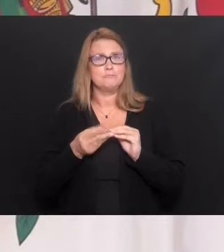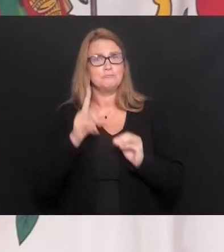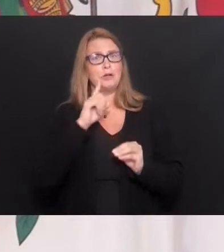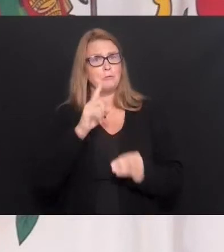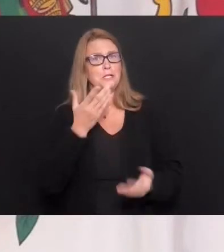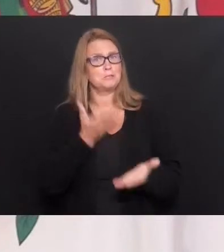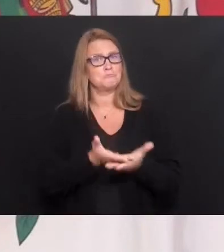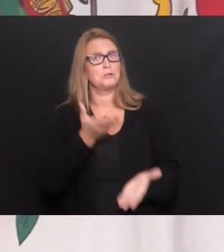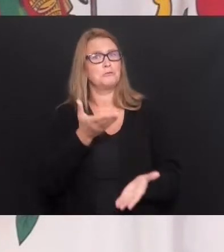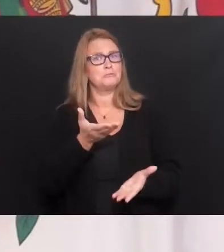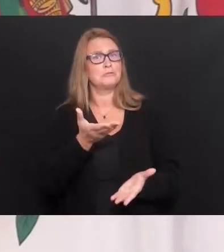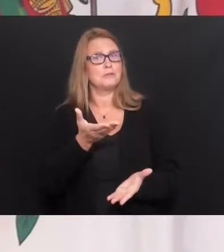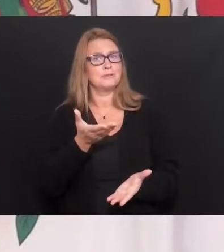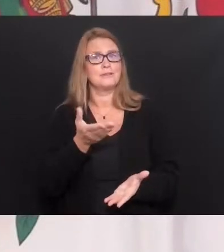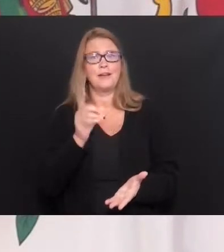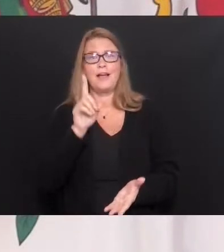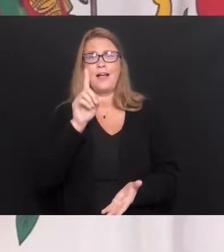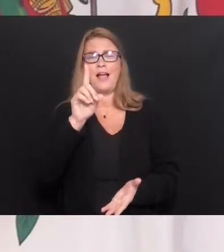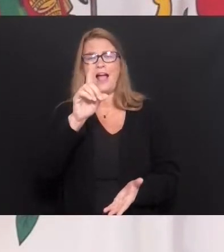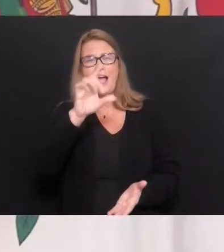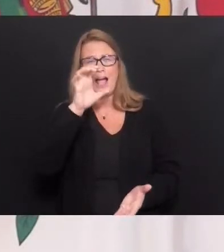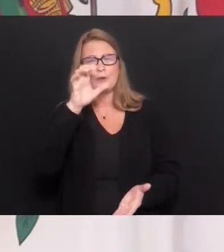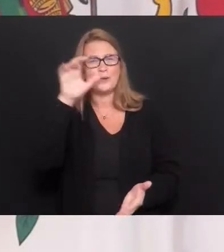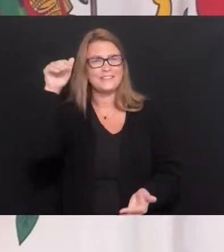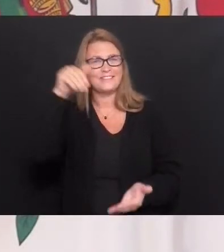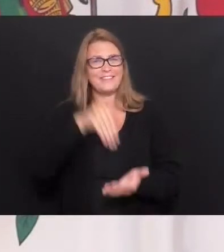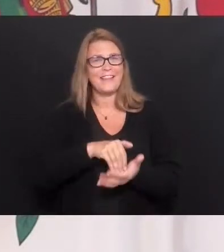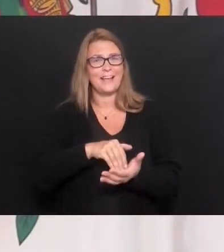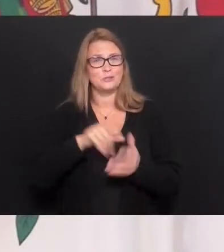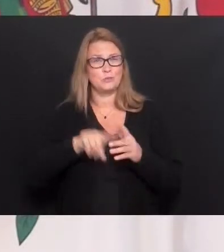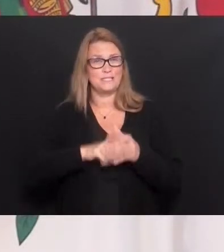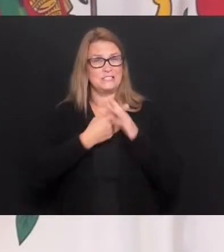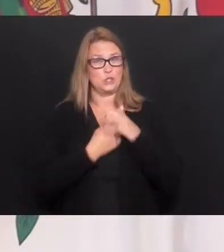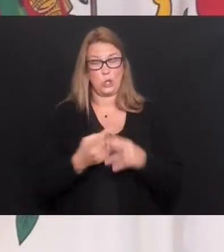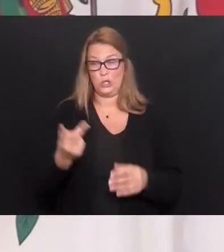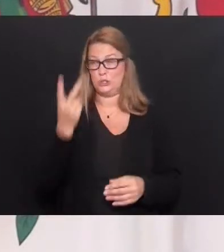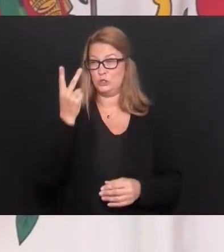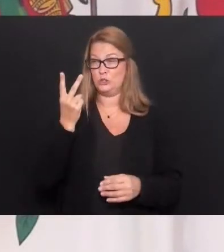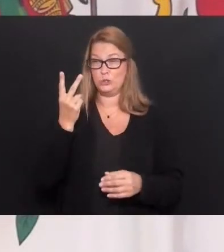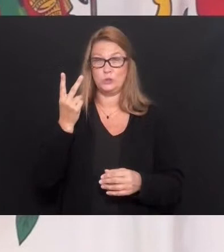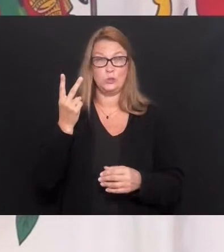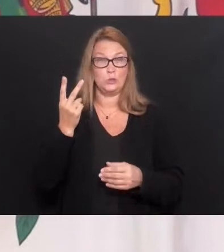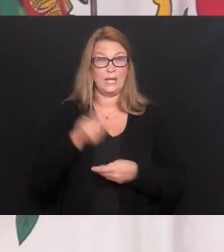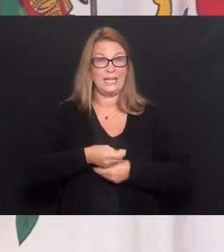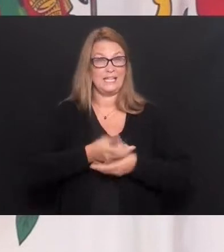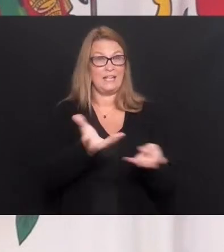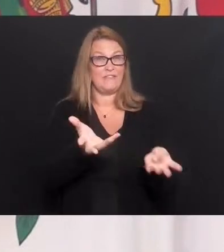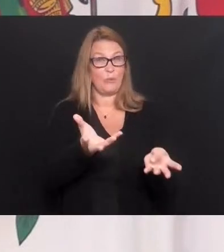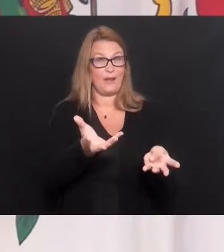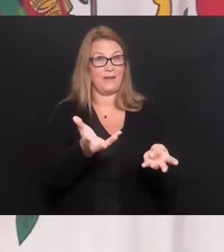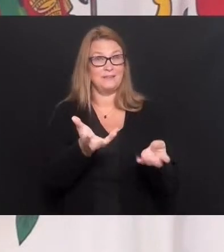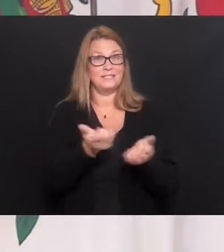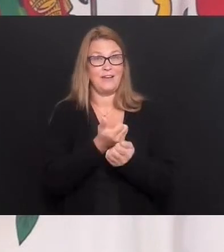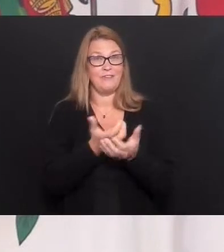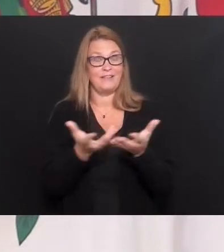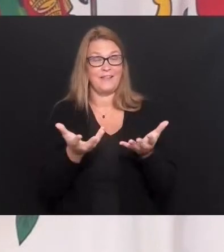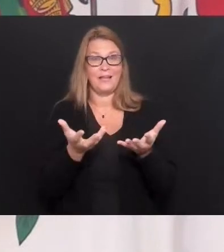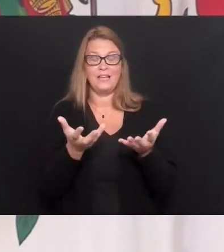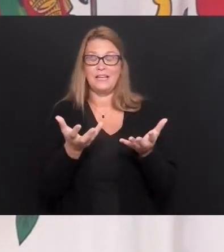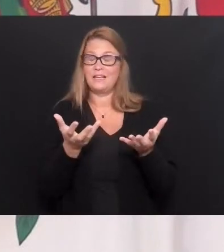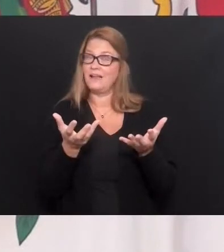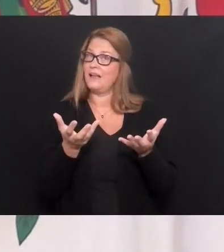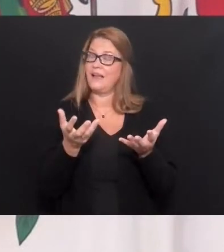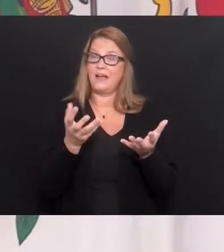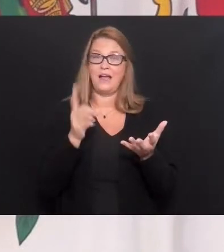themselves. Hundreds of thousands since we started these 2 campaigns with Baby Dog, hundreds of thousands of